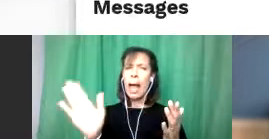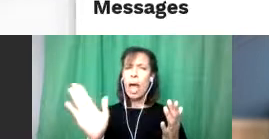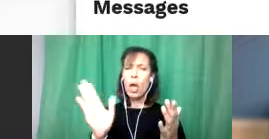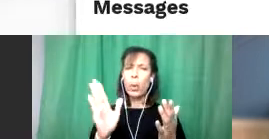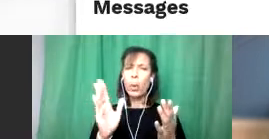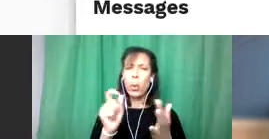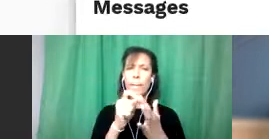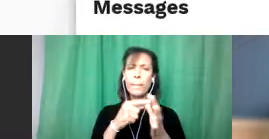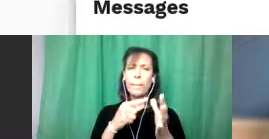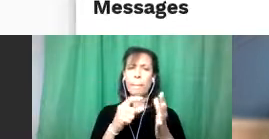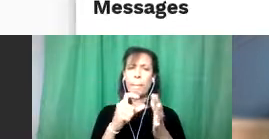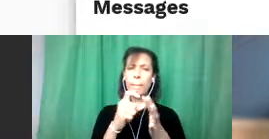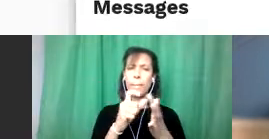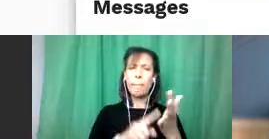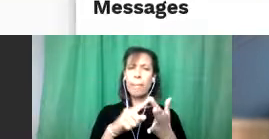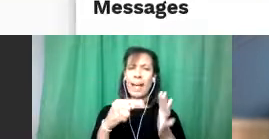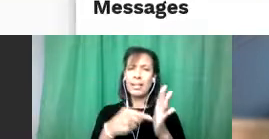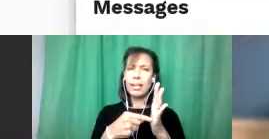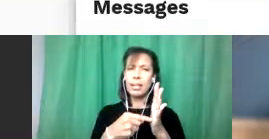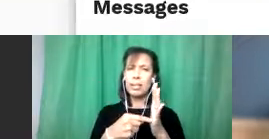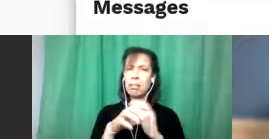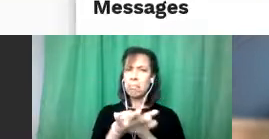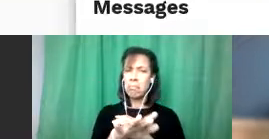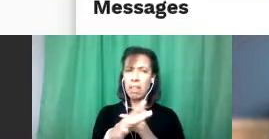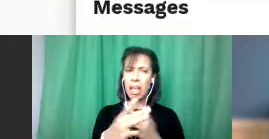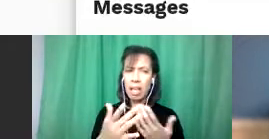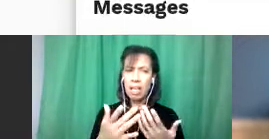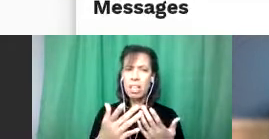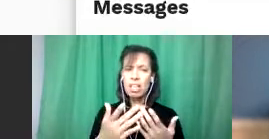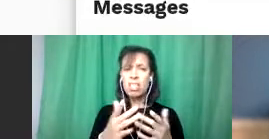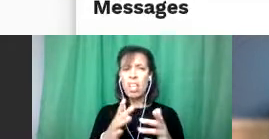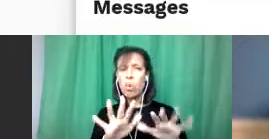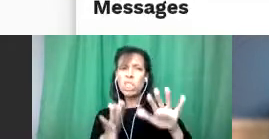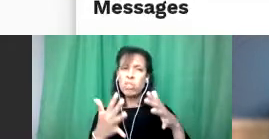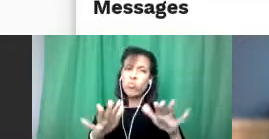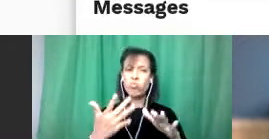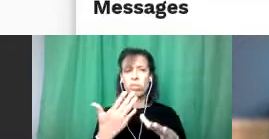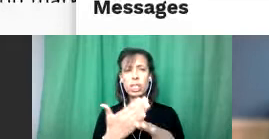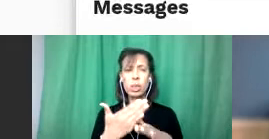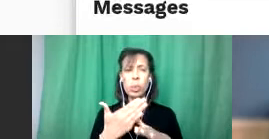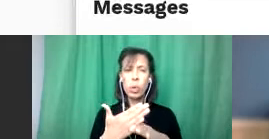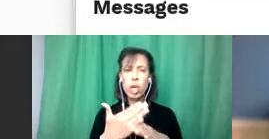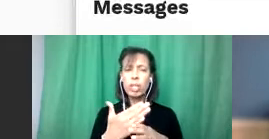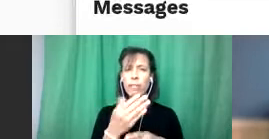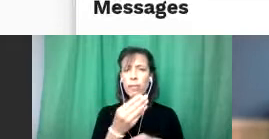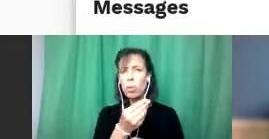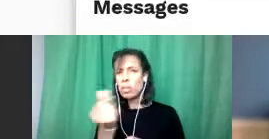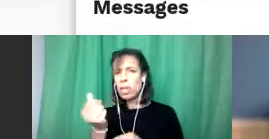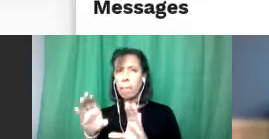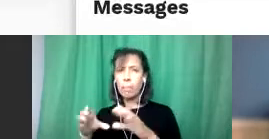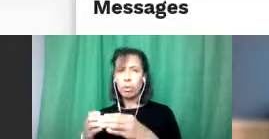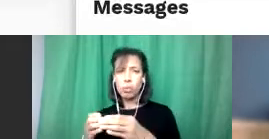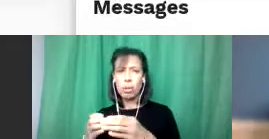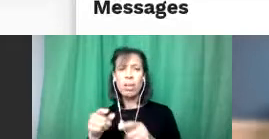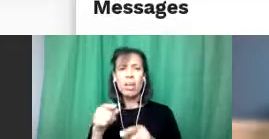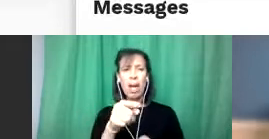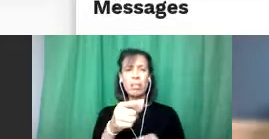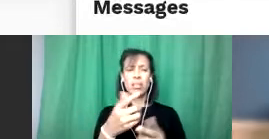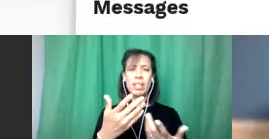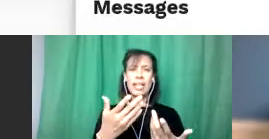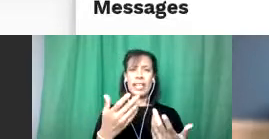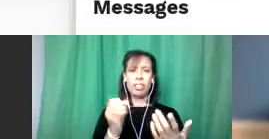It's worked to a greater or lesser extent in some modules. So it's just a space where you might say, hello,